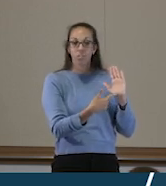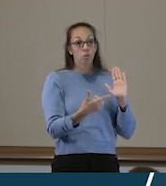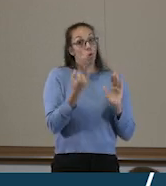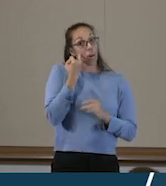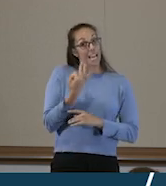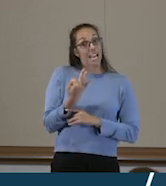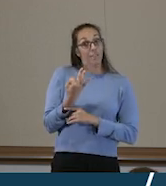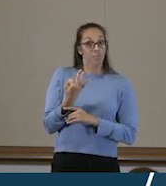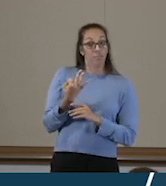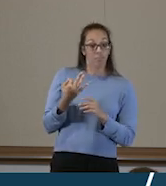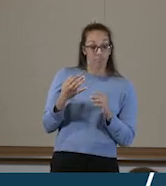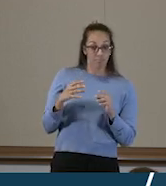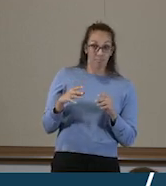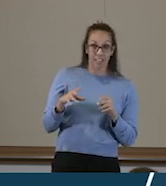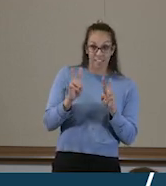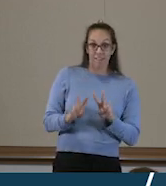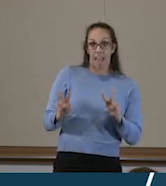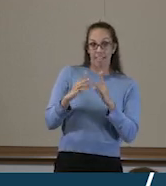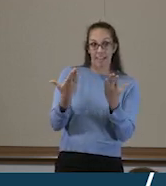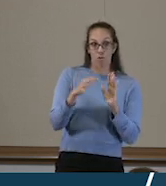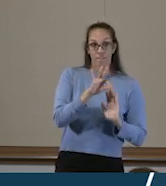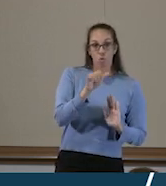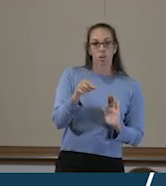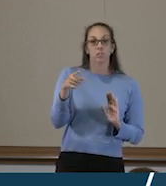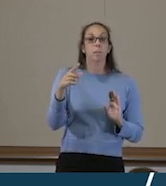the idea is they should recognize it.